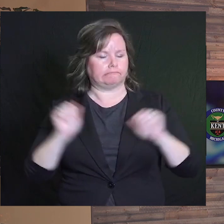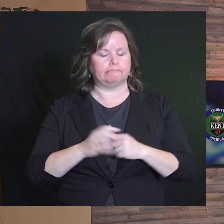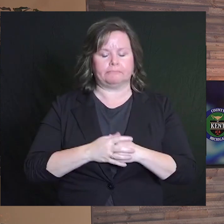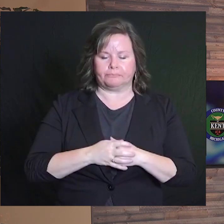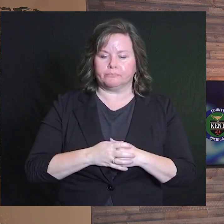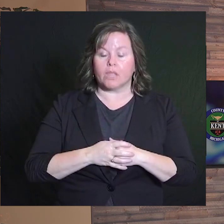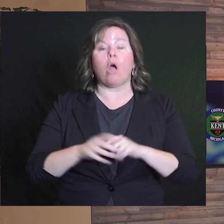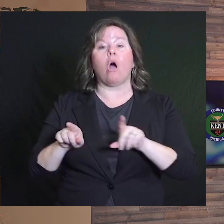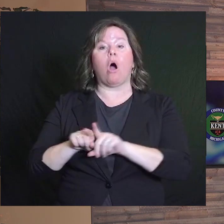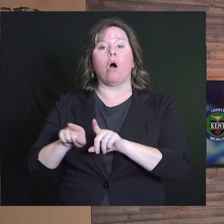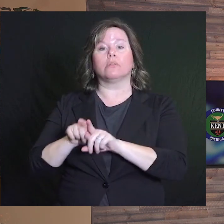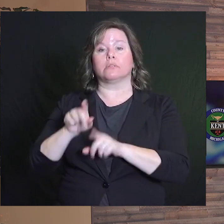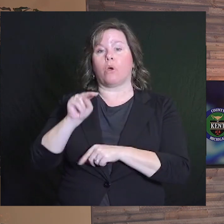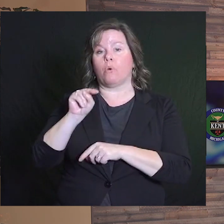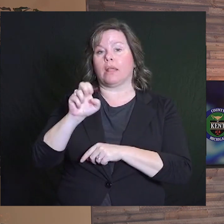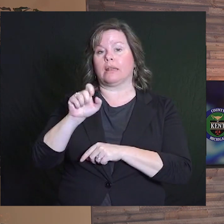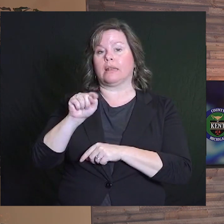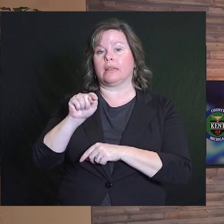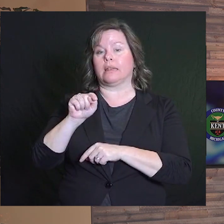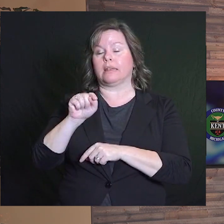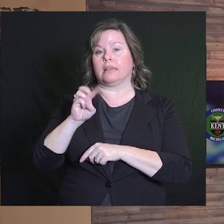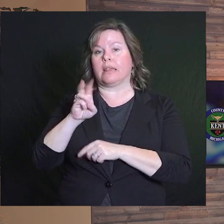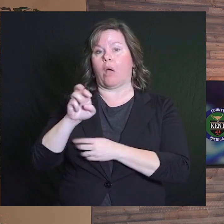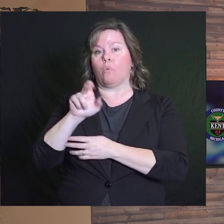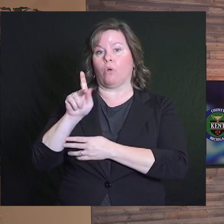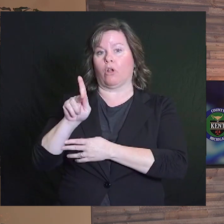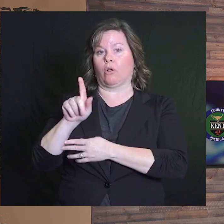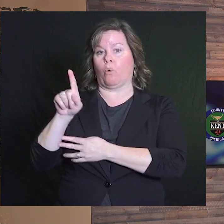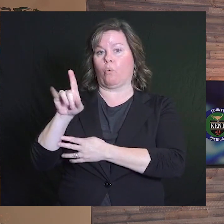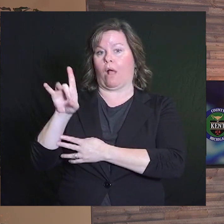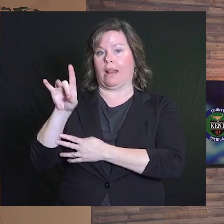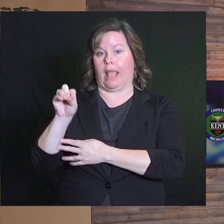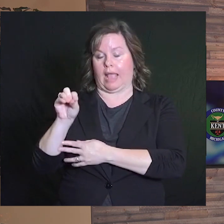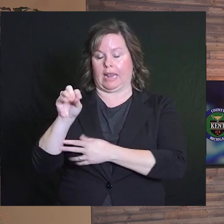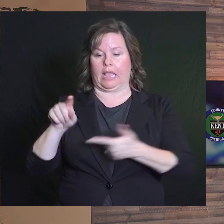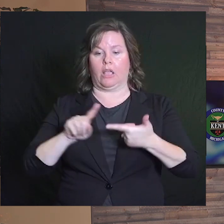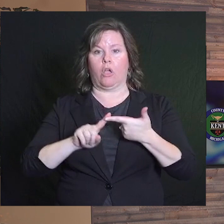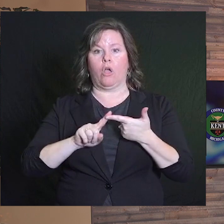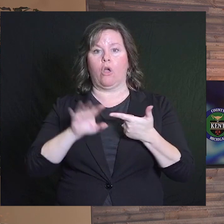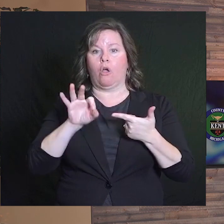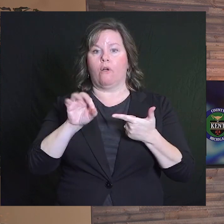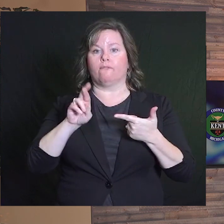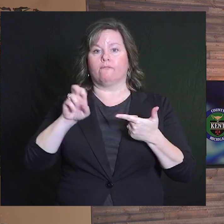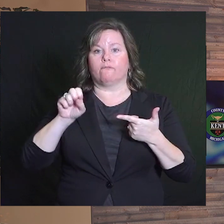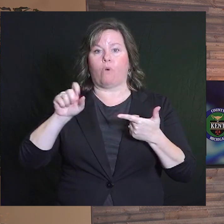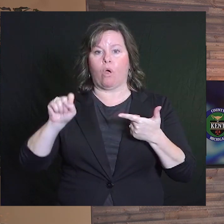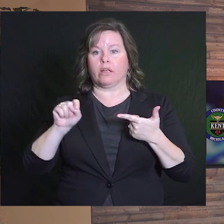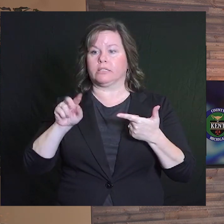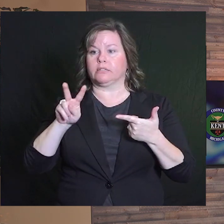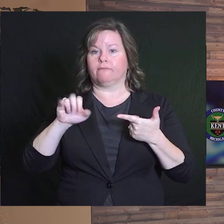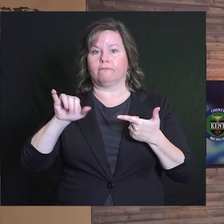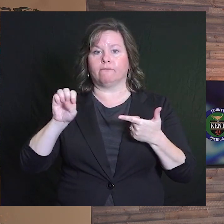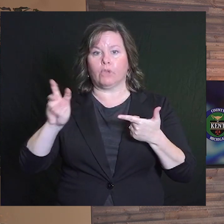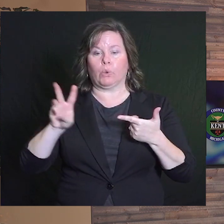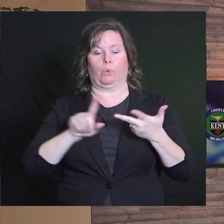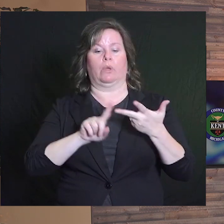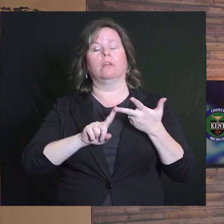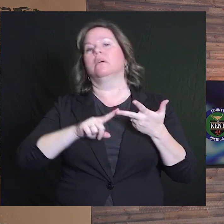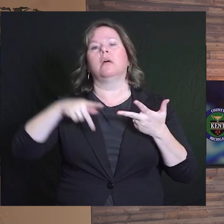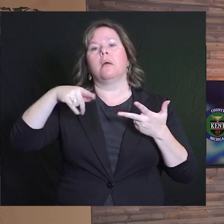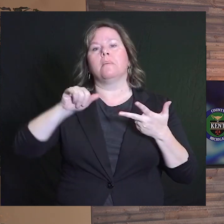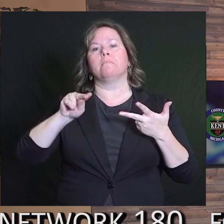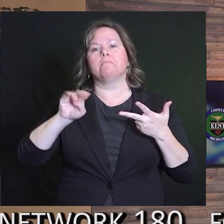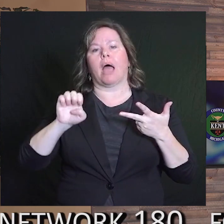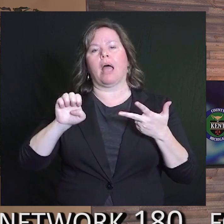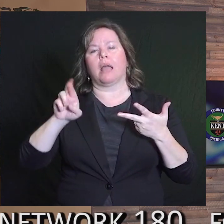Network 180, Forest View, and Pine Rest have partnered to create what they're calling the Don't Go Out, Reach Out